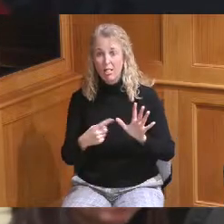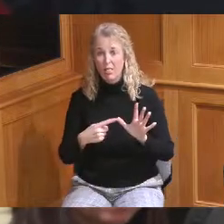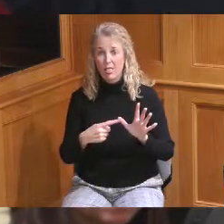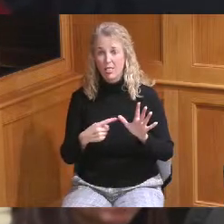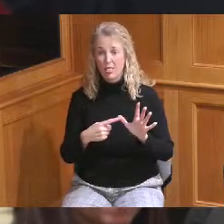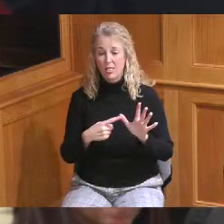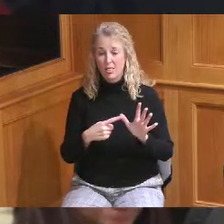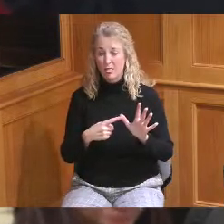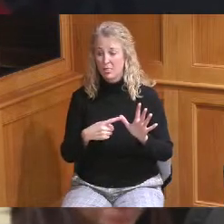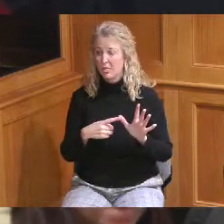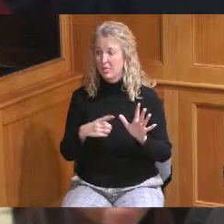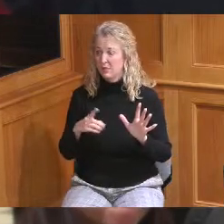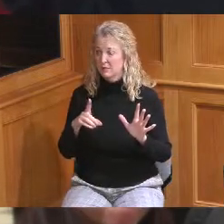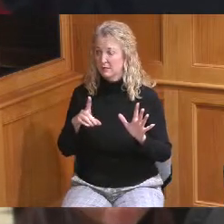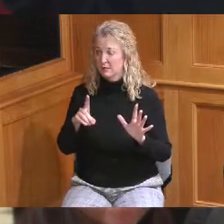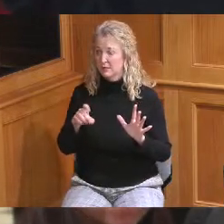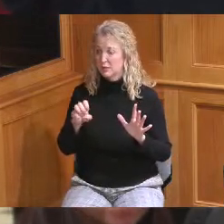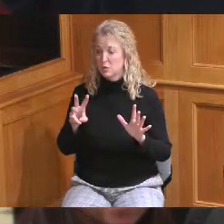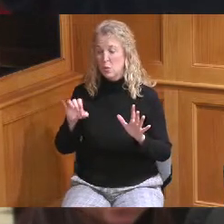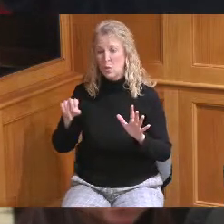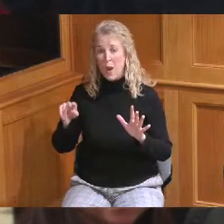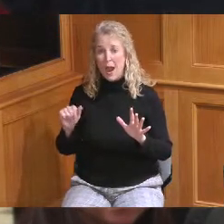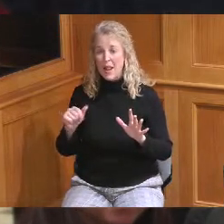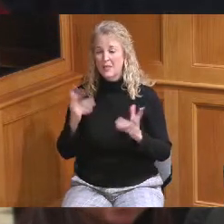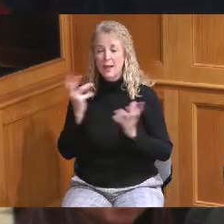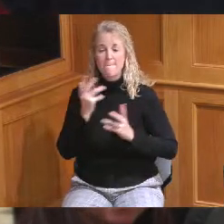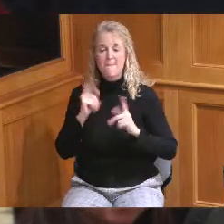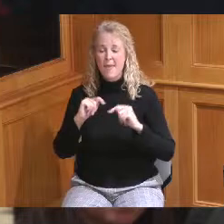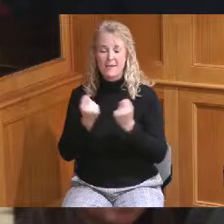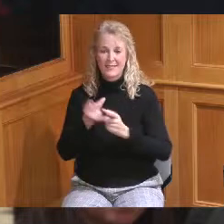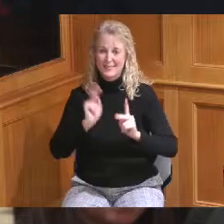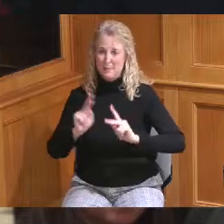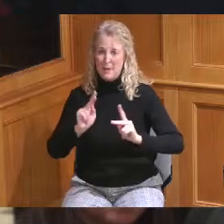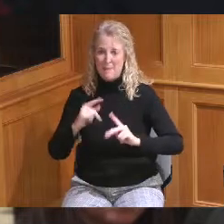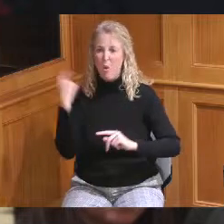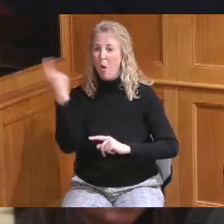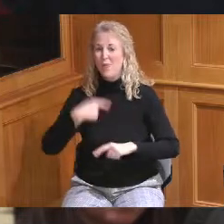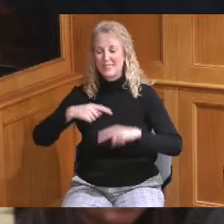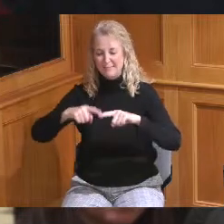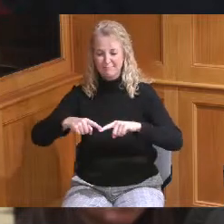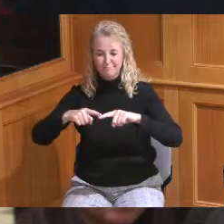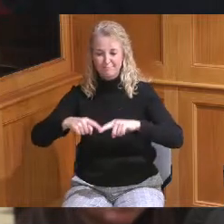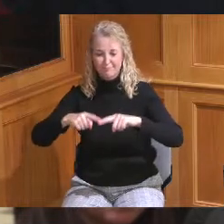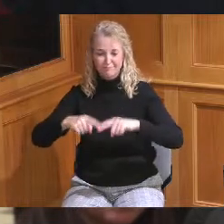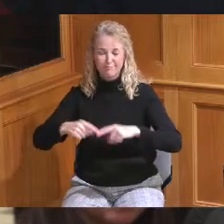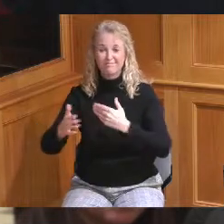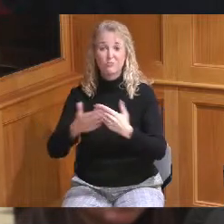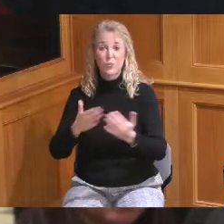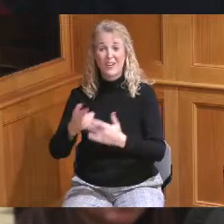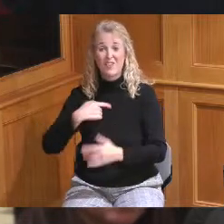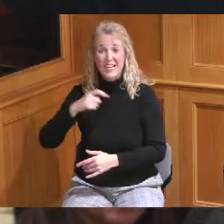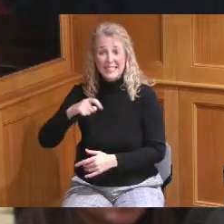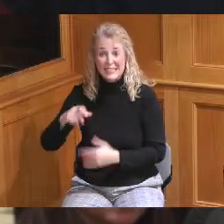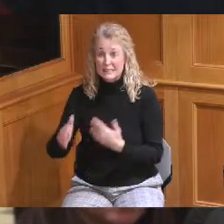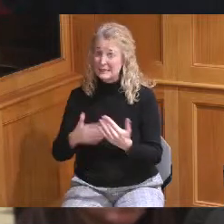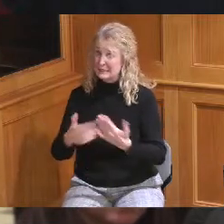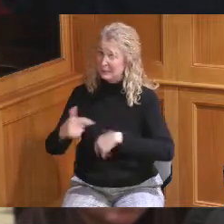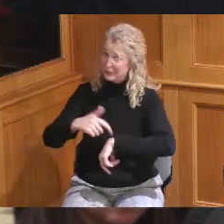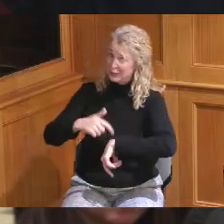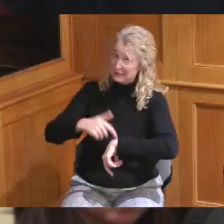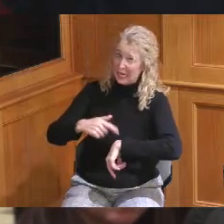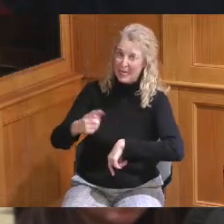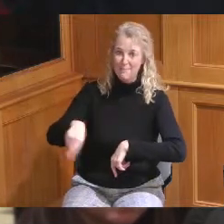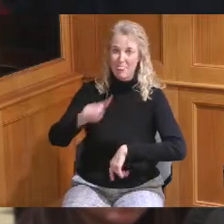Delana, just fantastic people, a great team that I could depend on. And when I needed them at any hour of the day, they were